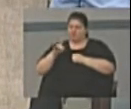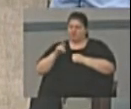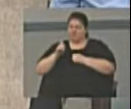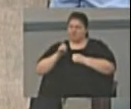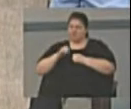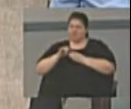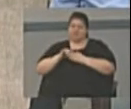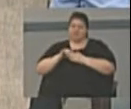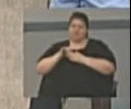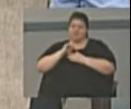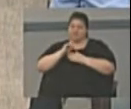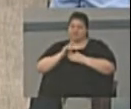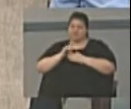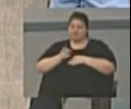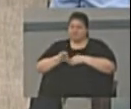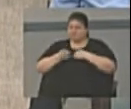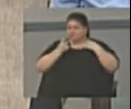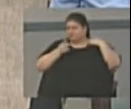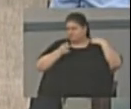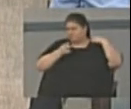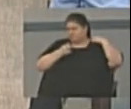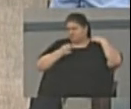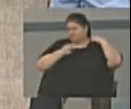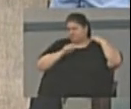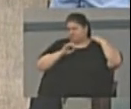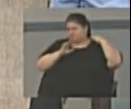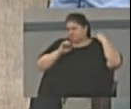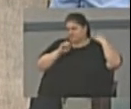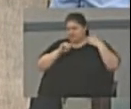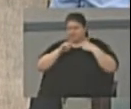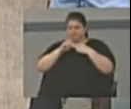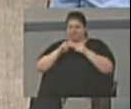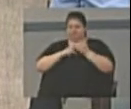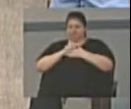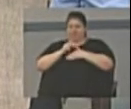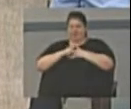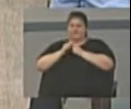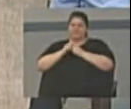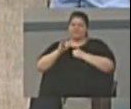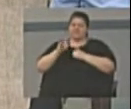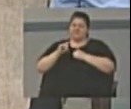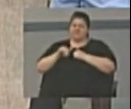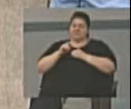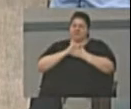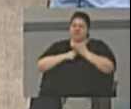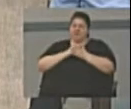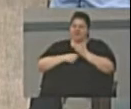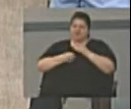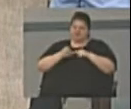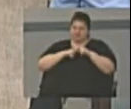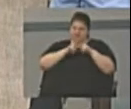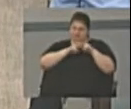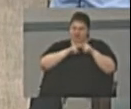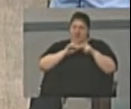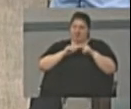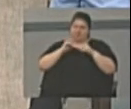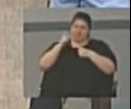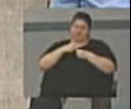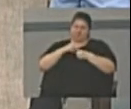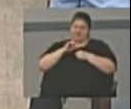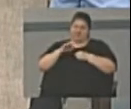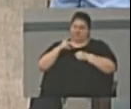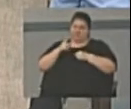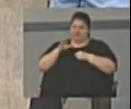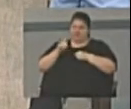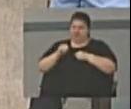double-barreled bond program with the city's tax increment and also the participation of Prince George's County. And I